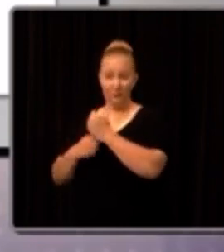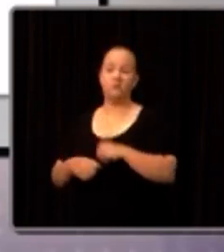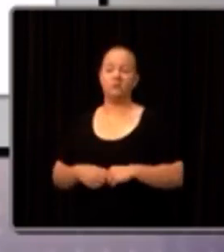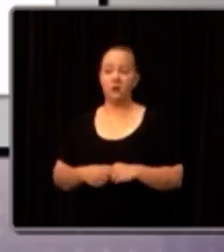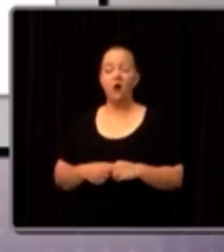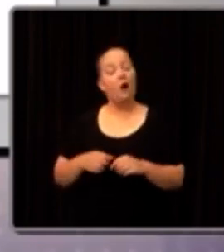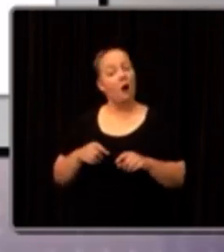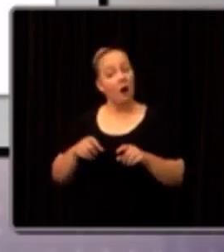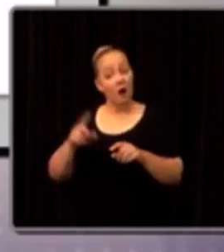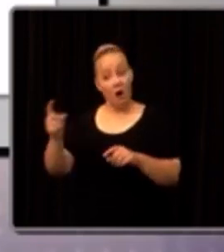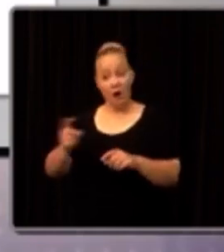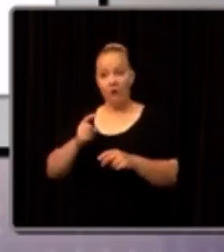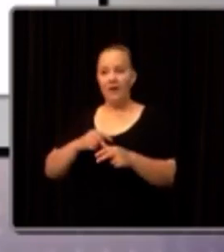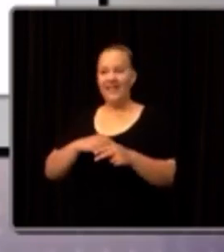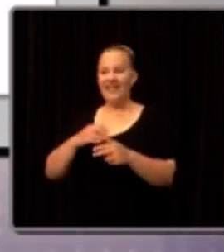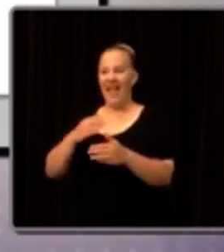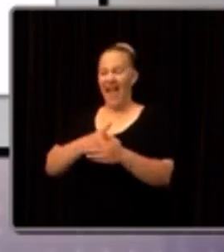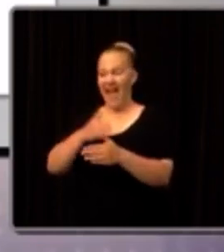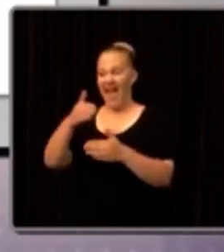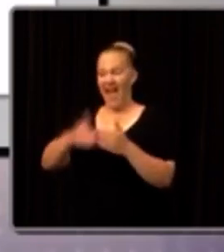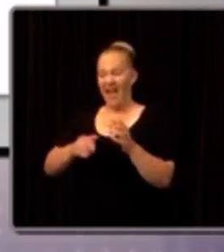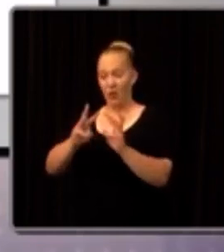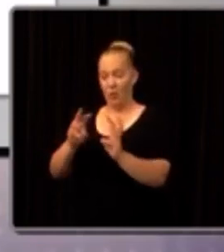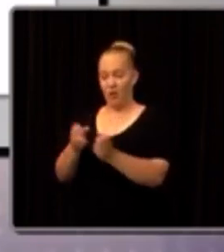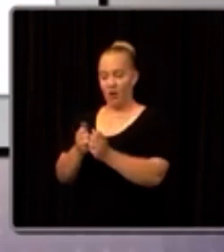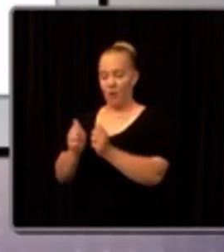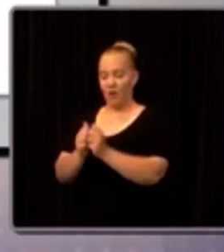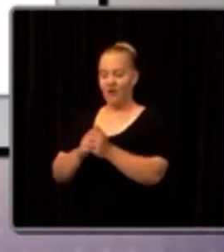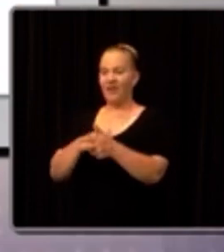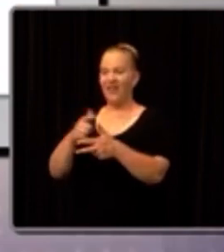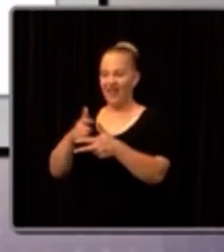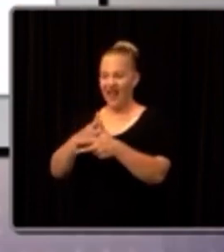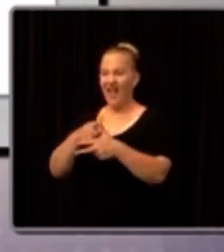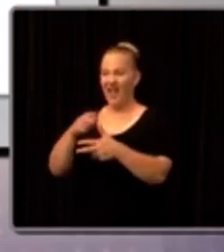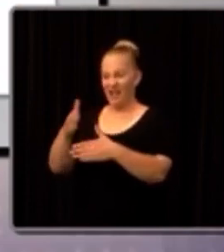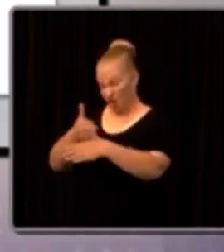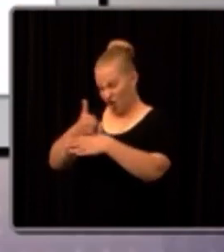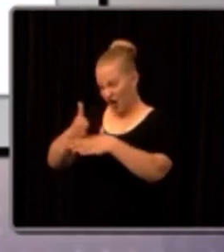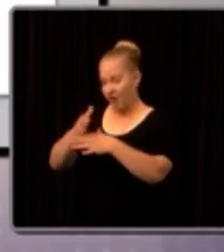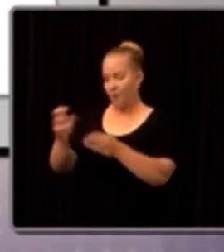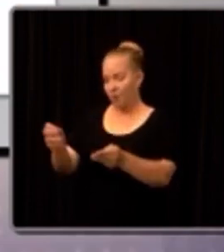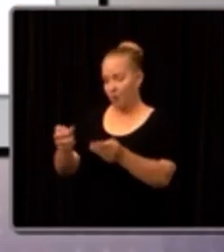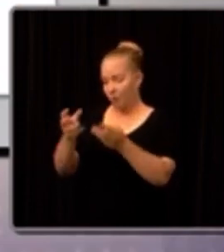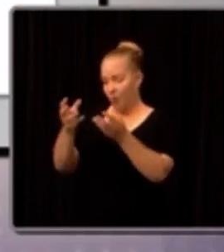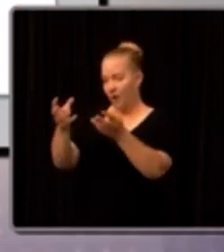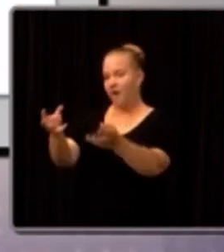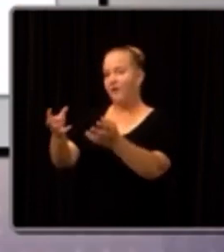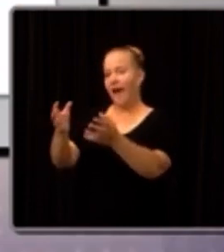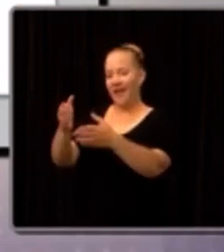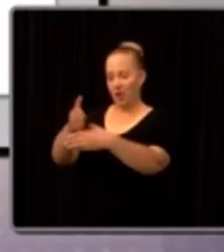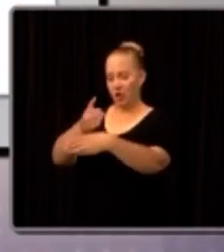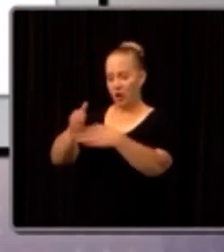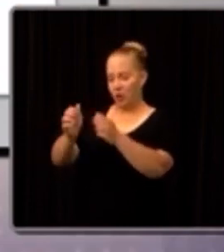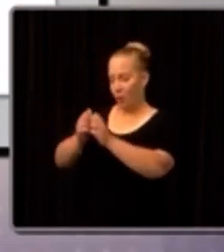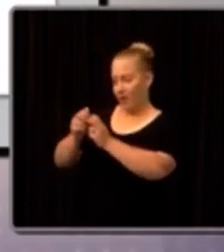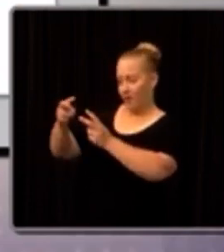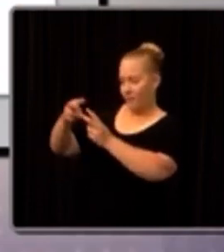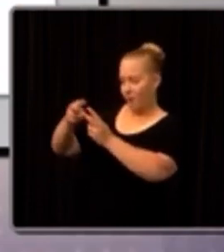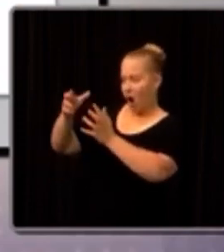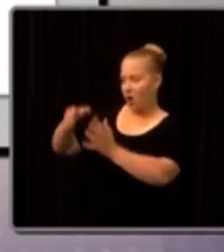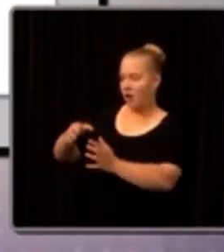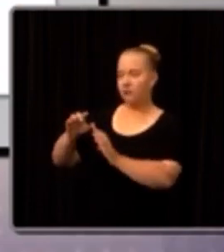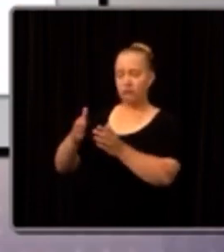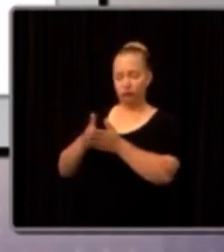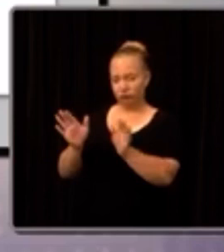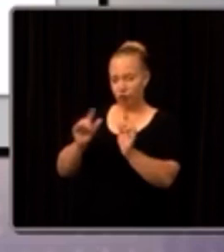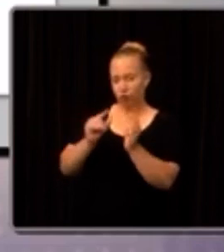always end the workshop with a share, and that's just kind of an opportunity to provide some authenticity to it. We're gonna share with a partner, share with the whole